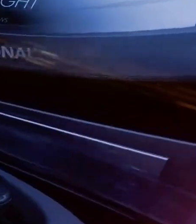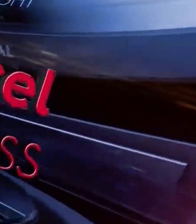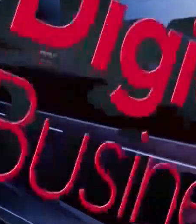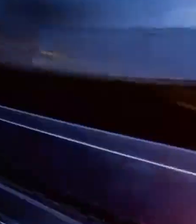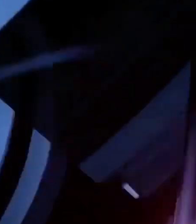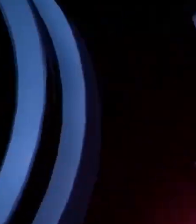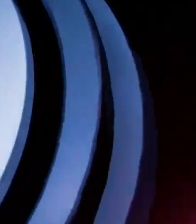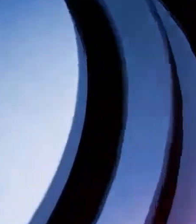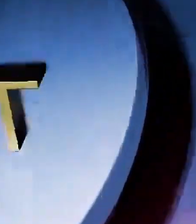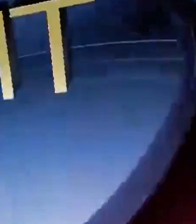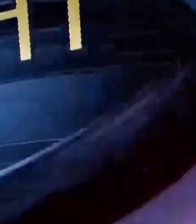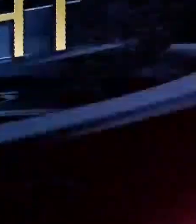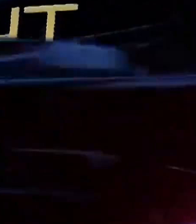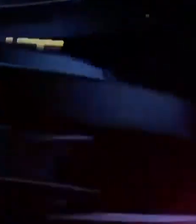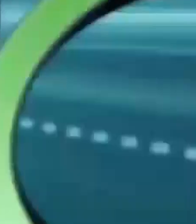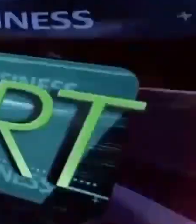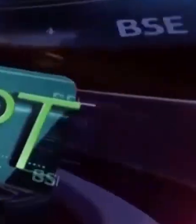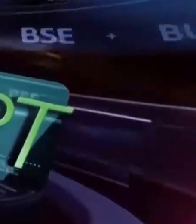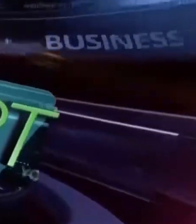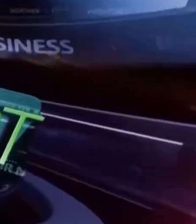businesses.